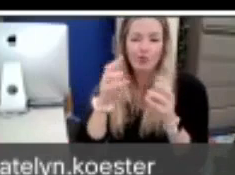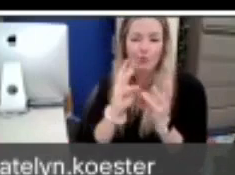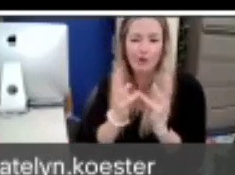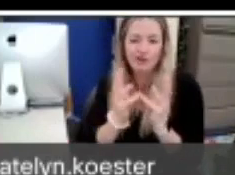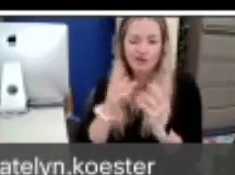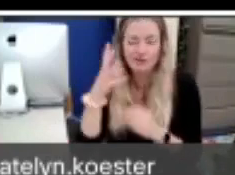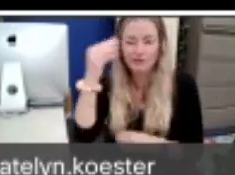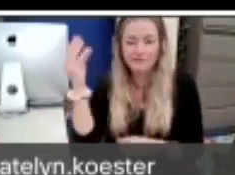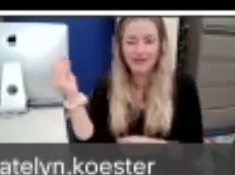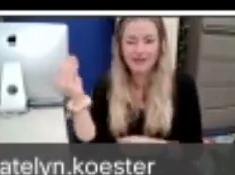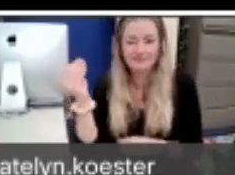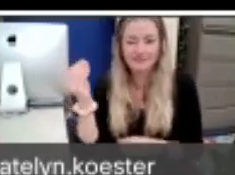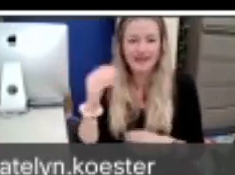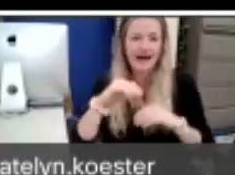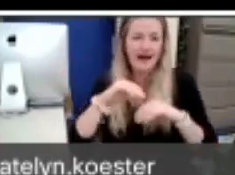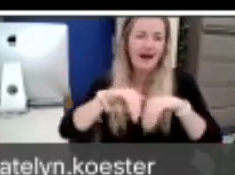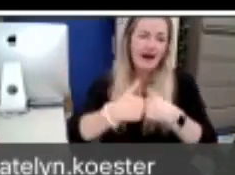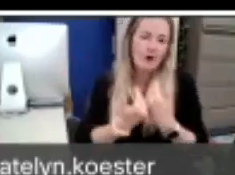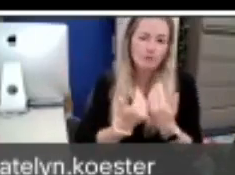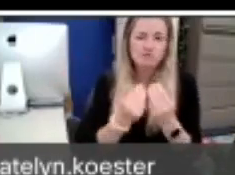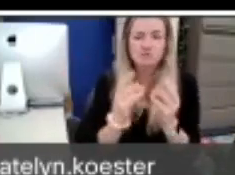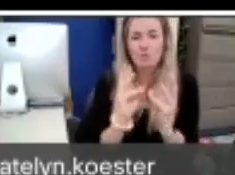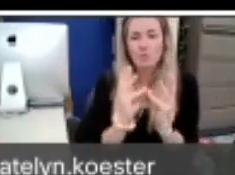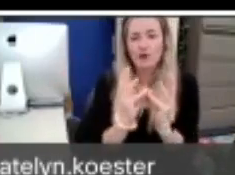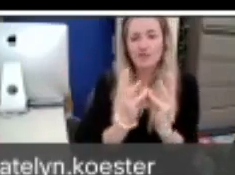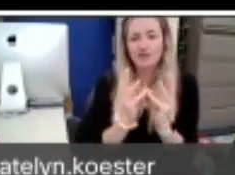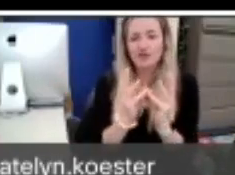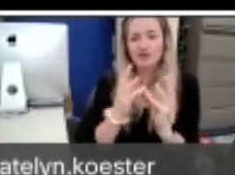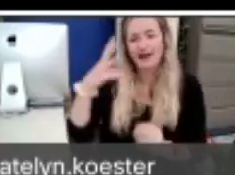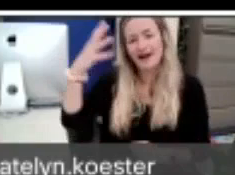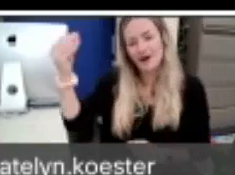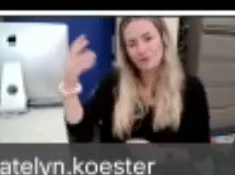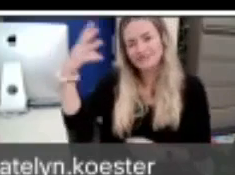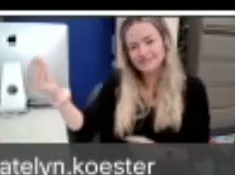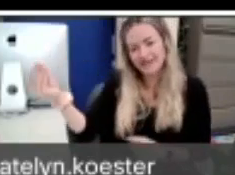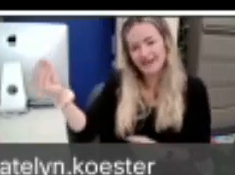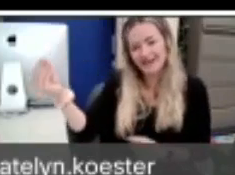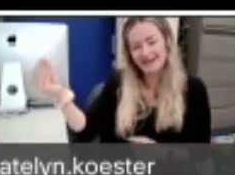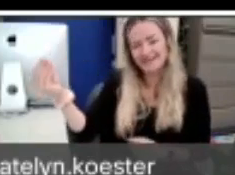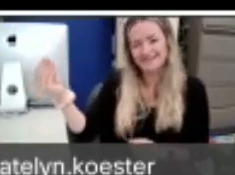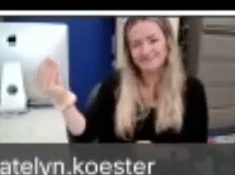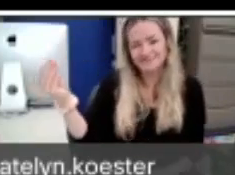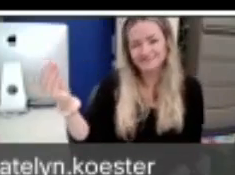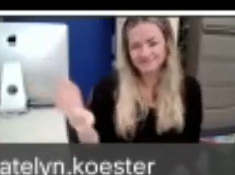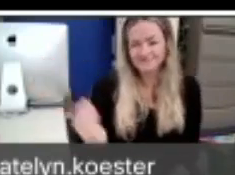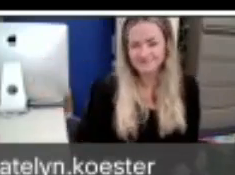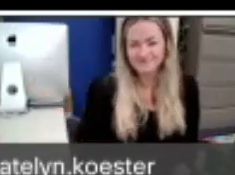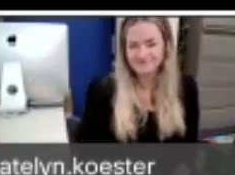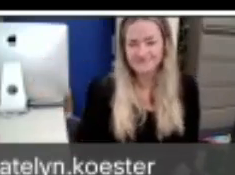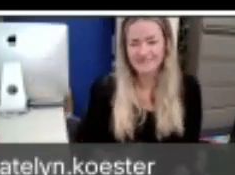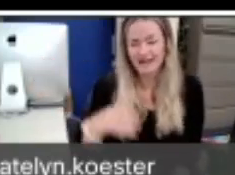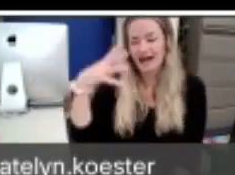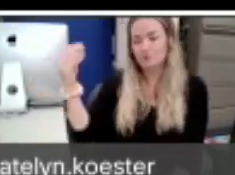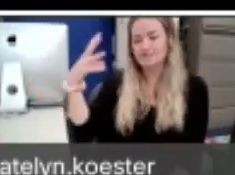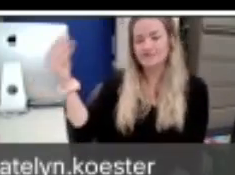Mm-hmm. If you're asking about the weather outside, how weather outside.